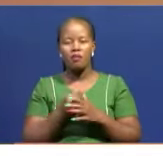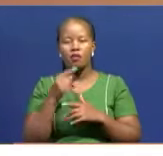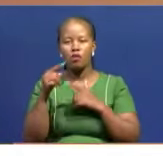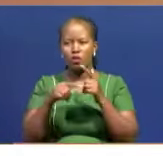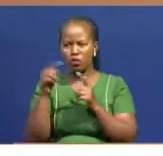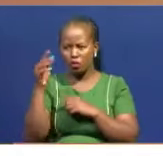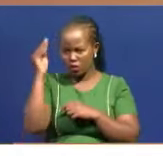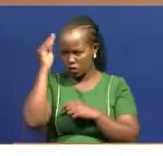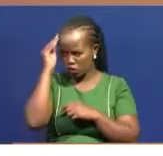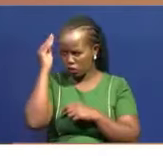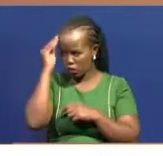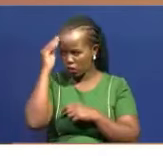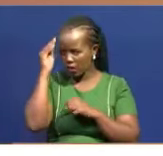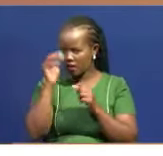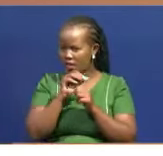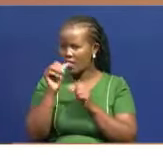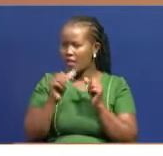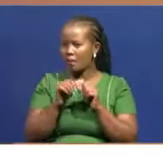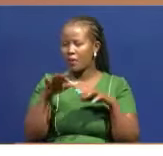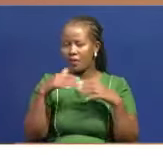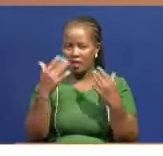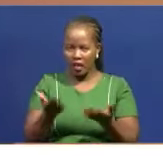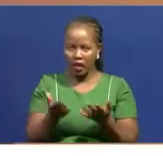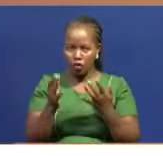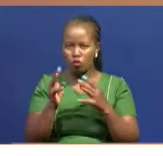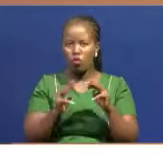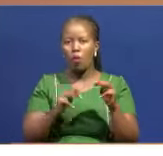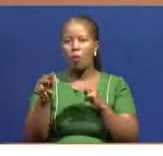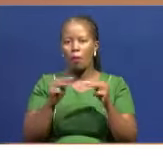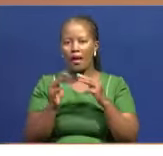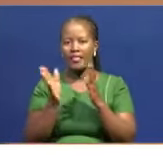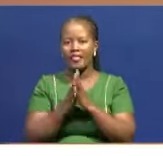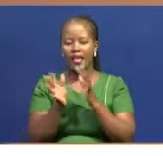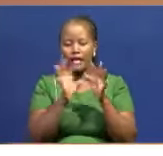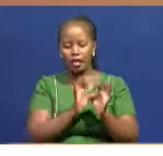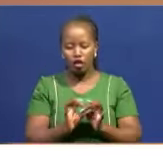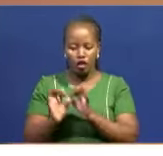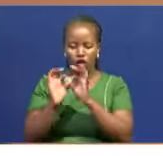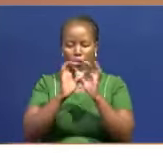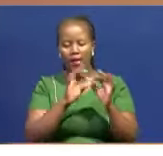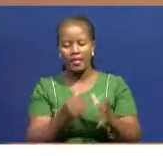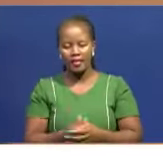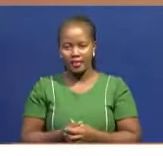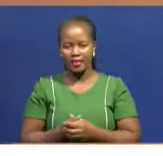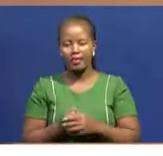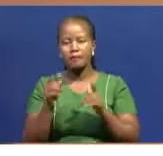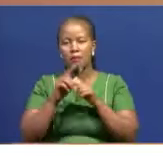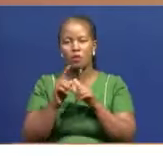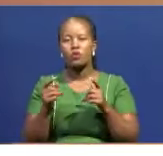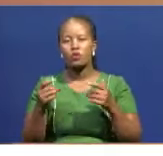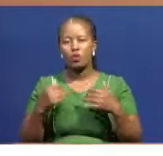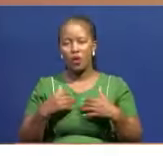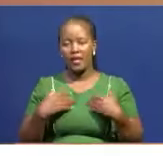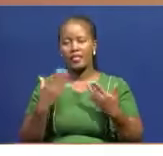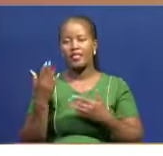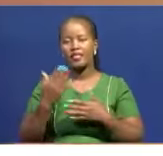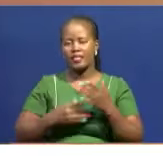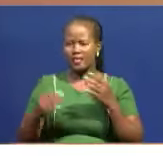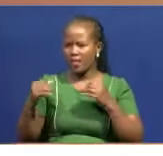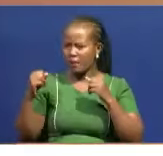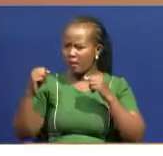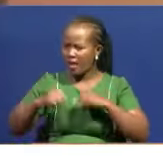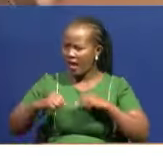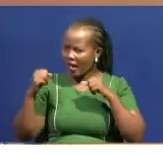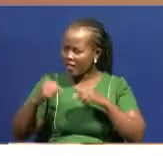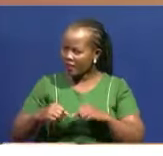learn how to cooperate and how to manage. Then even the coaching staff, there had to be some agreement on which